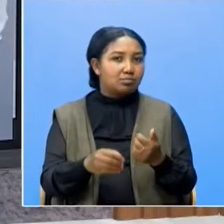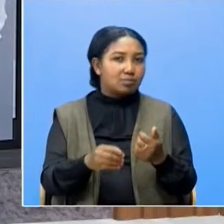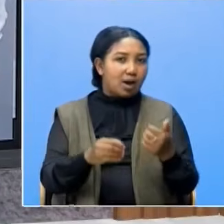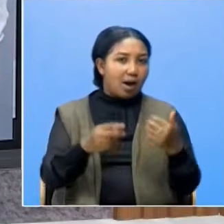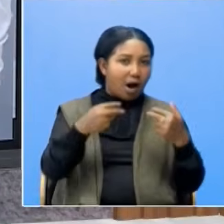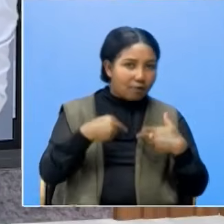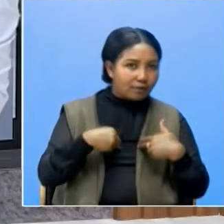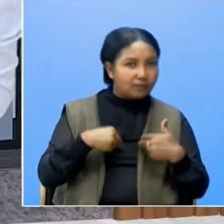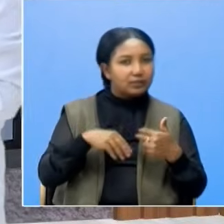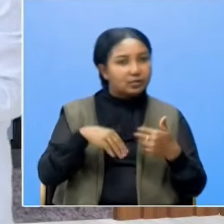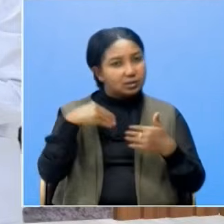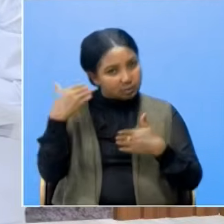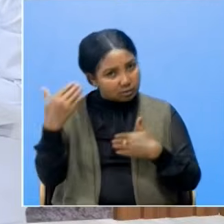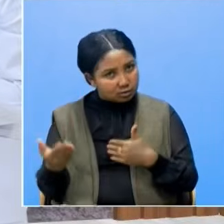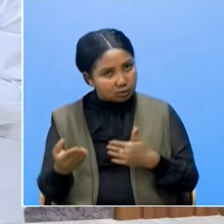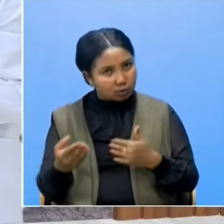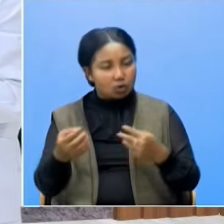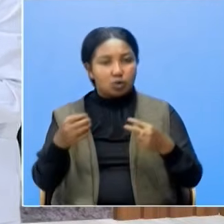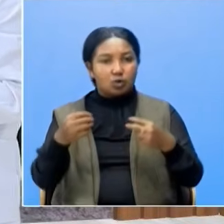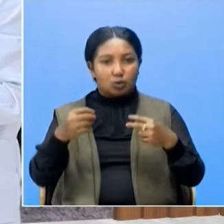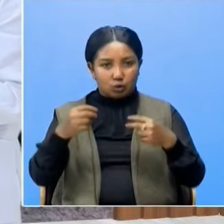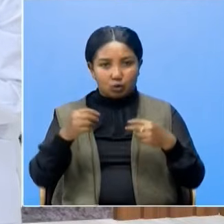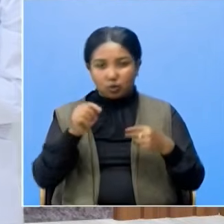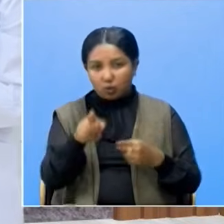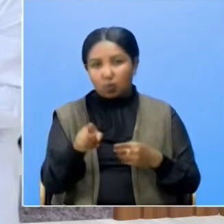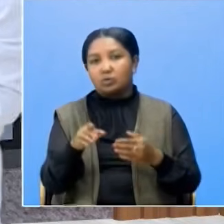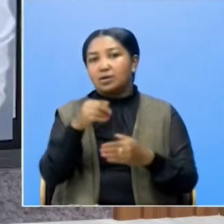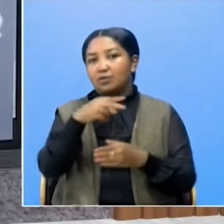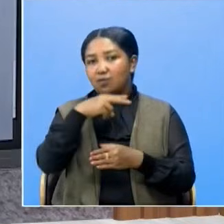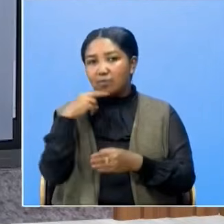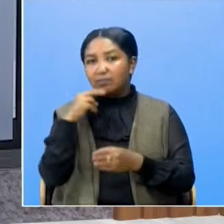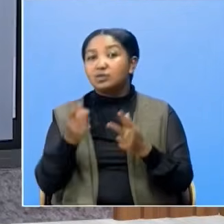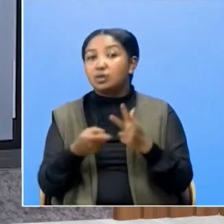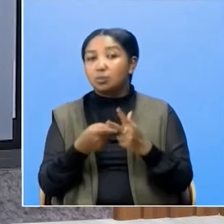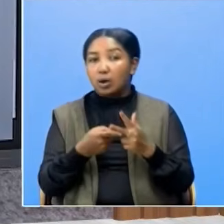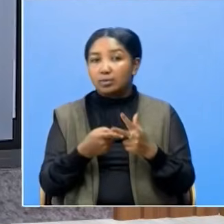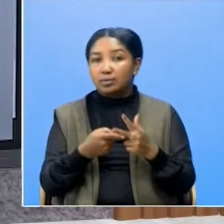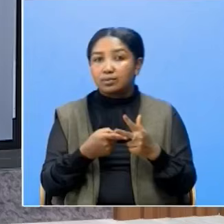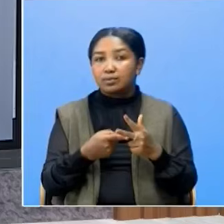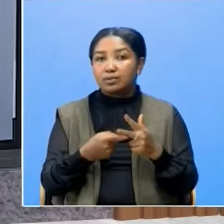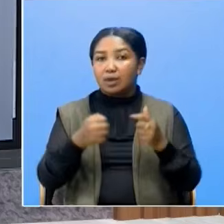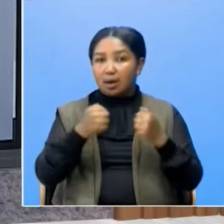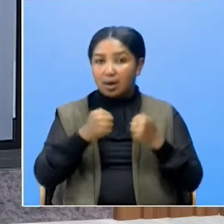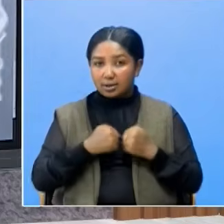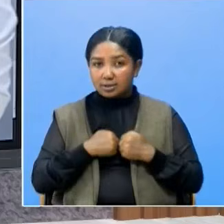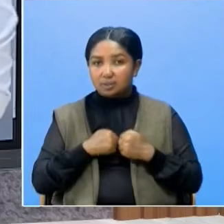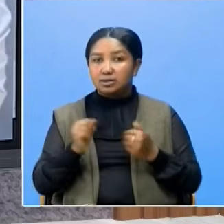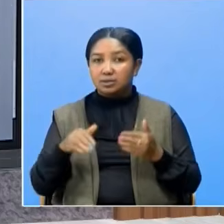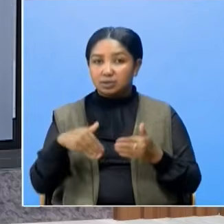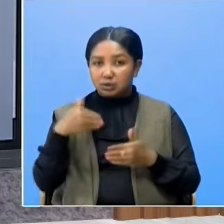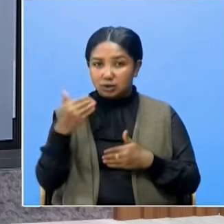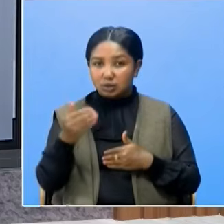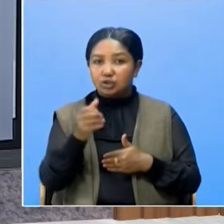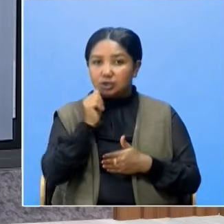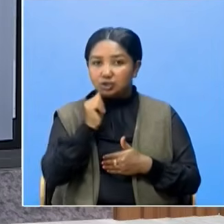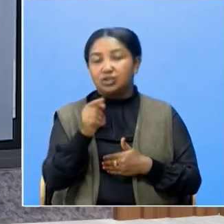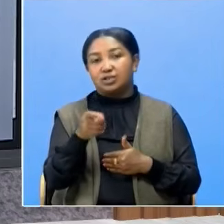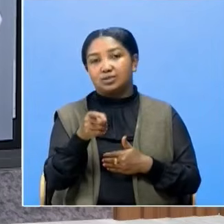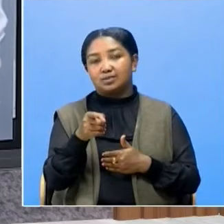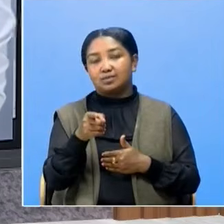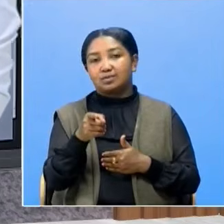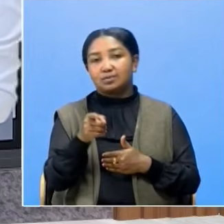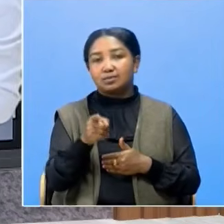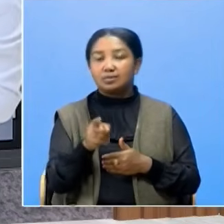after you a verb, sin. How about the third one? Has, then she,